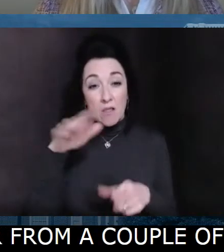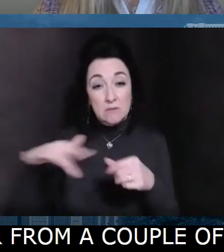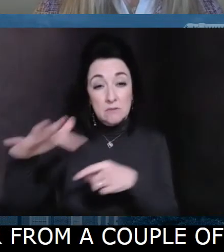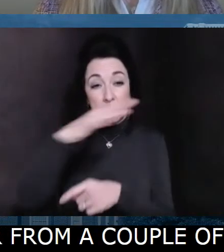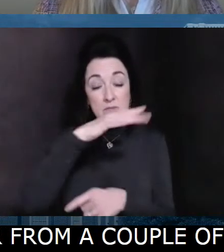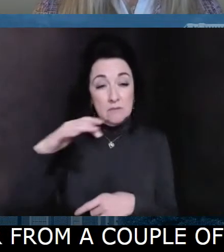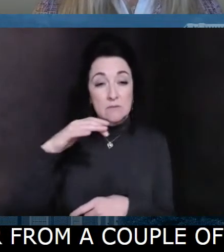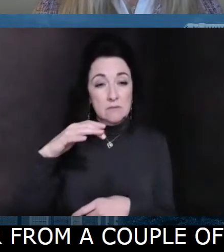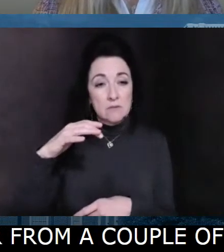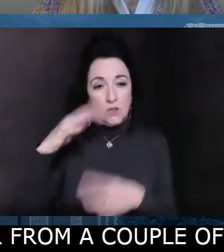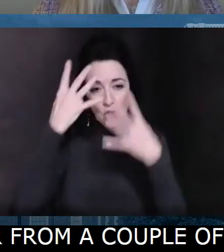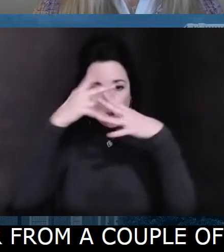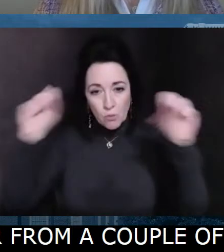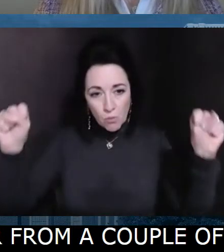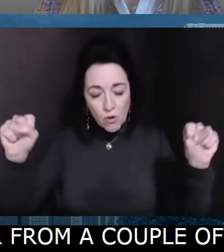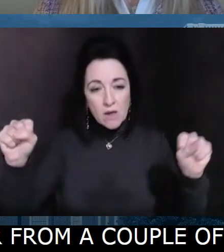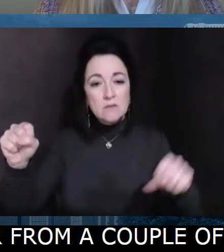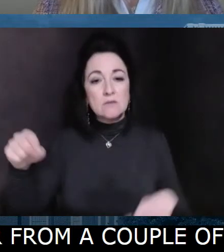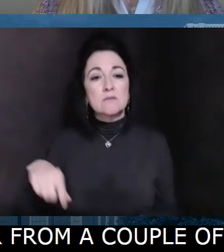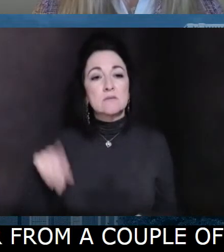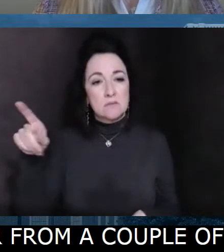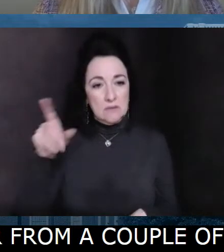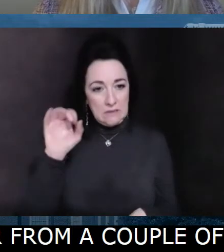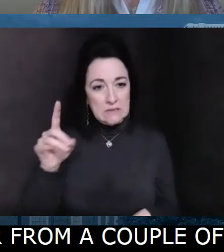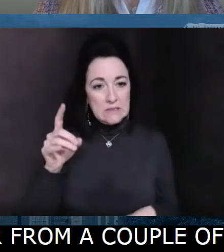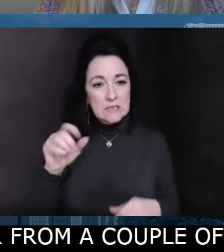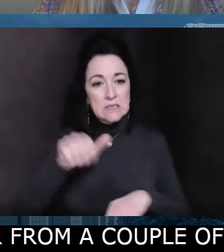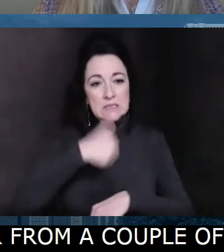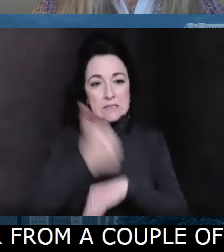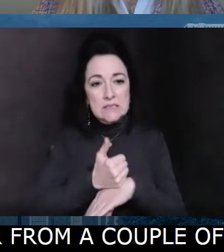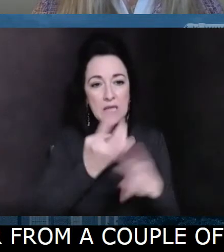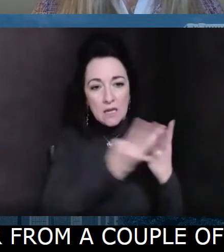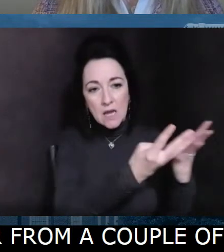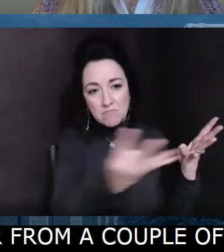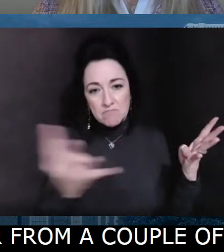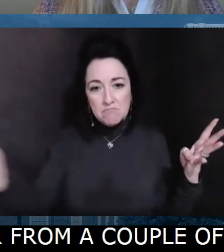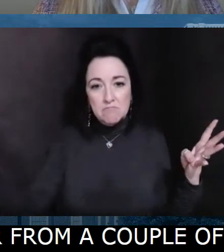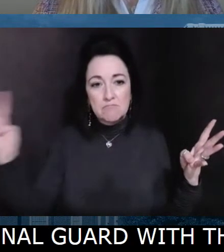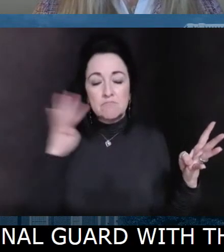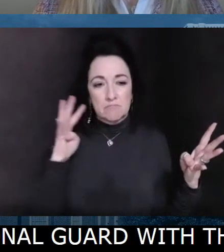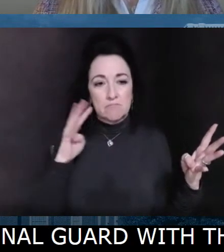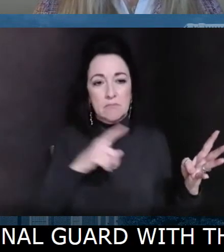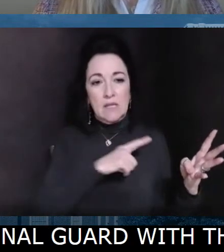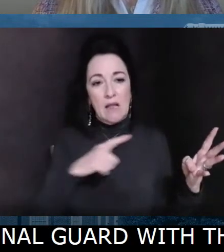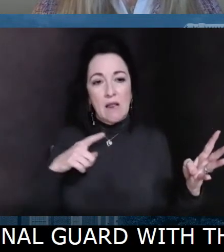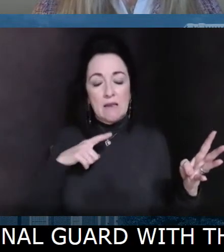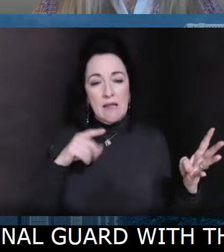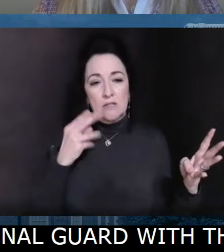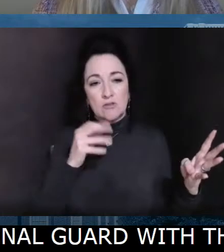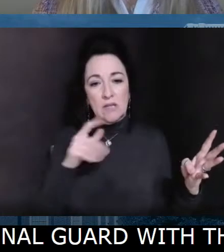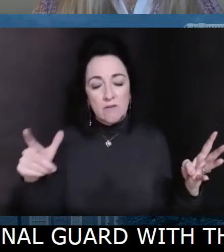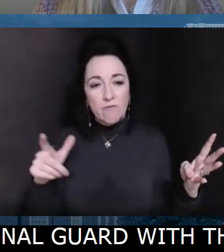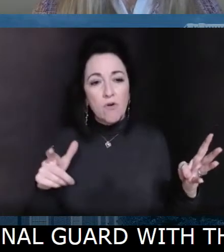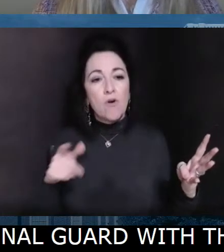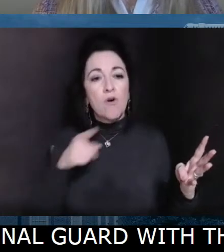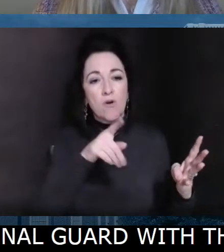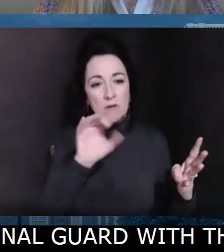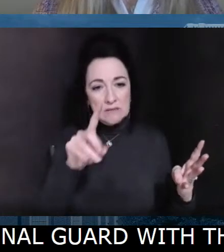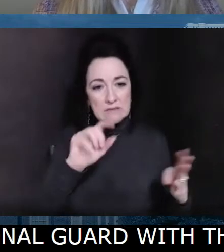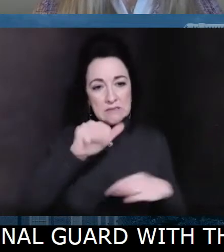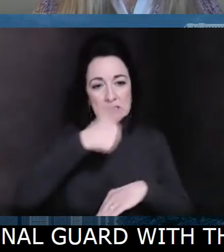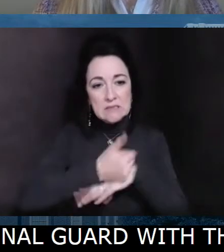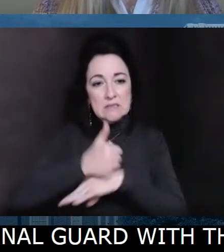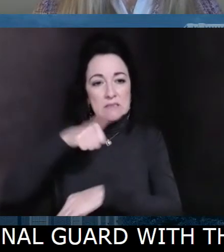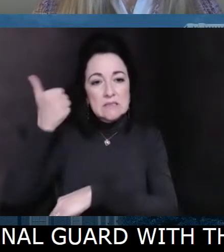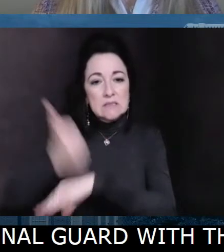Dover. Fencing was also set up around Legislative Hall. Do you still feel this was an appropriate response given that no violence